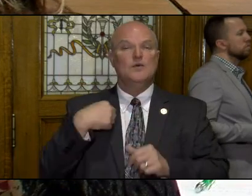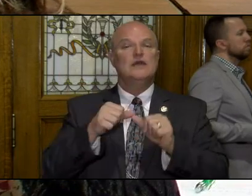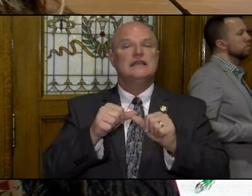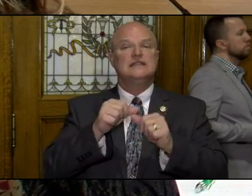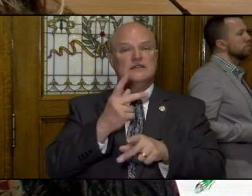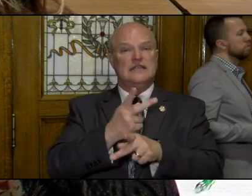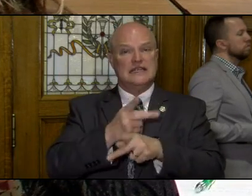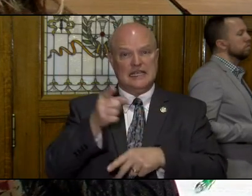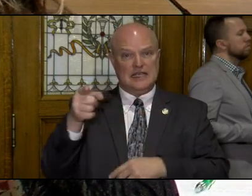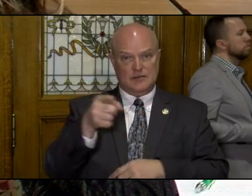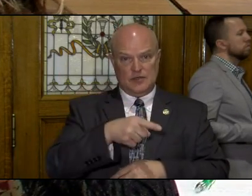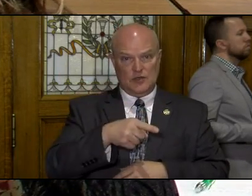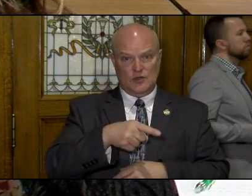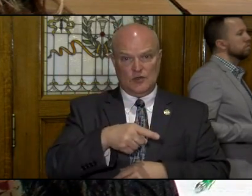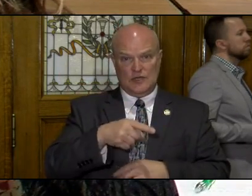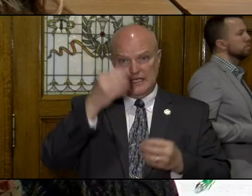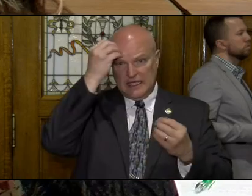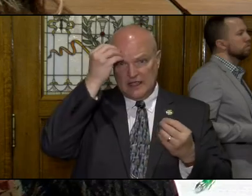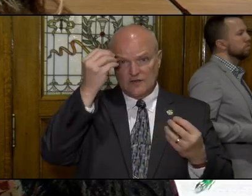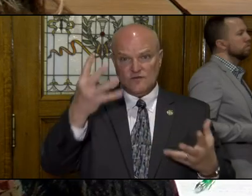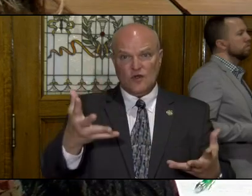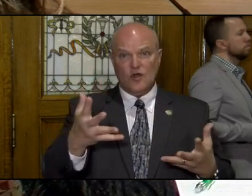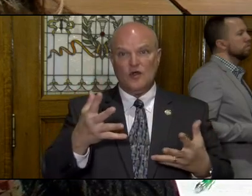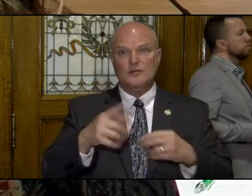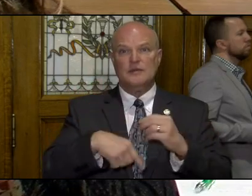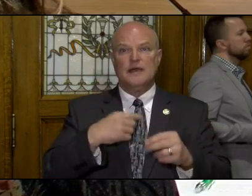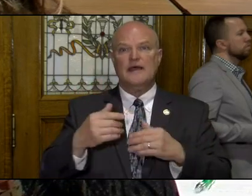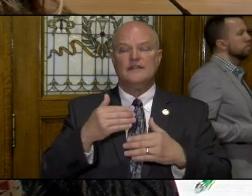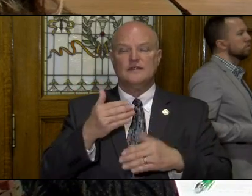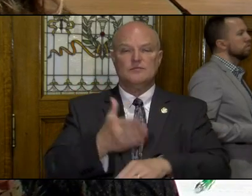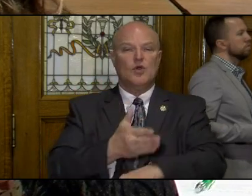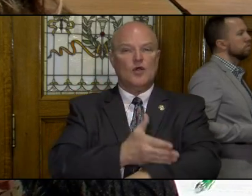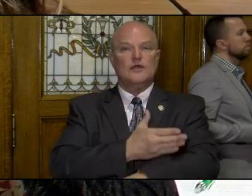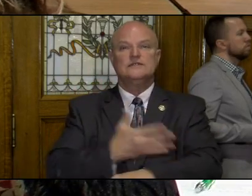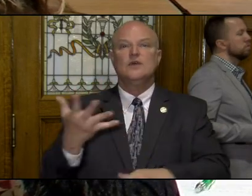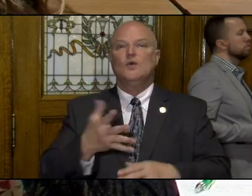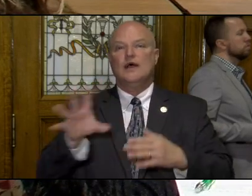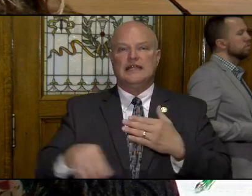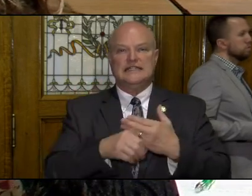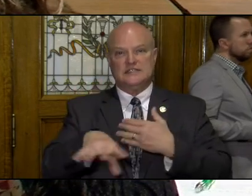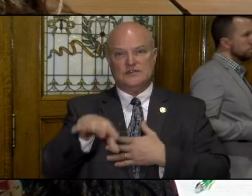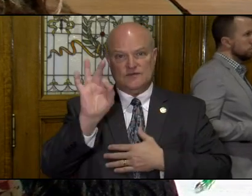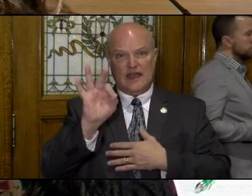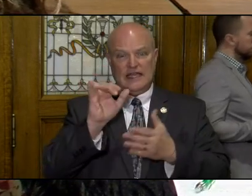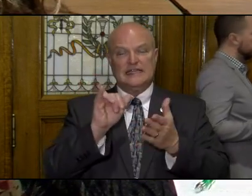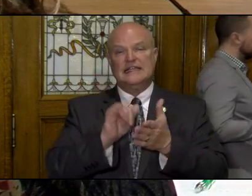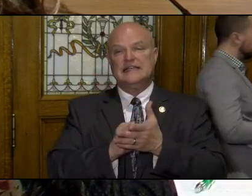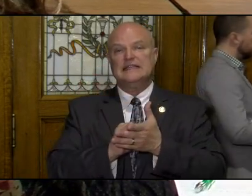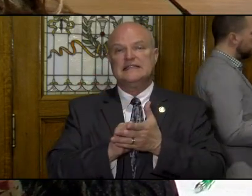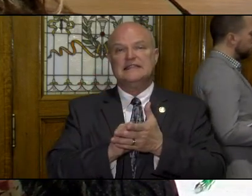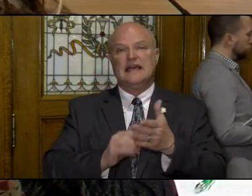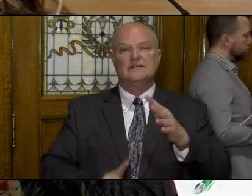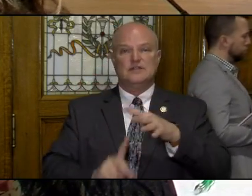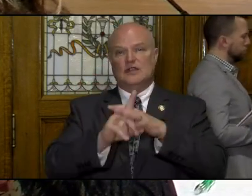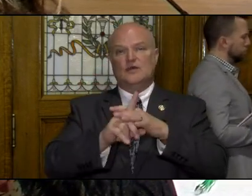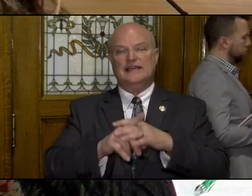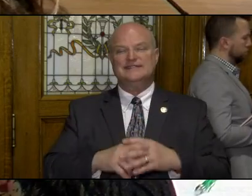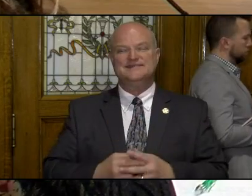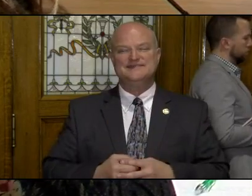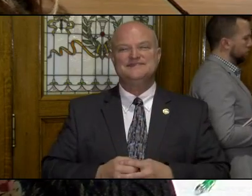continue to keep you informed of the progress and what additional findings arise.